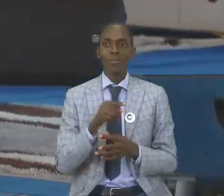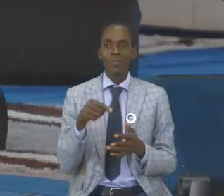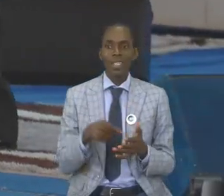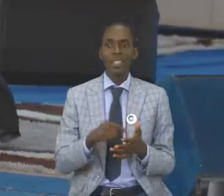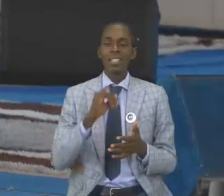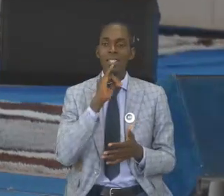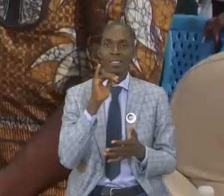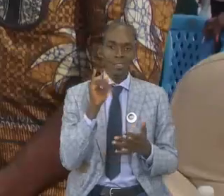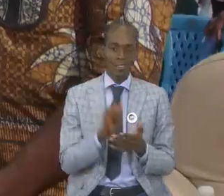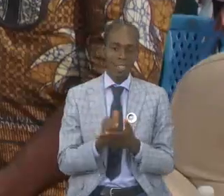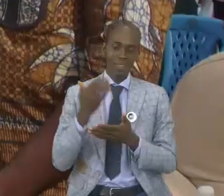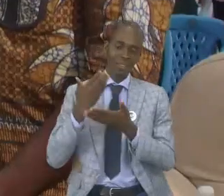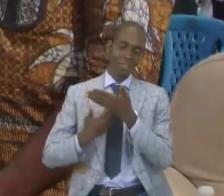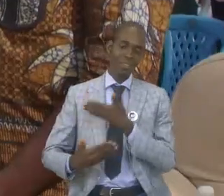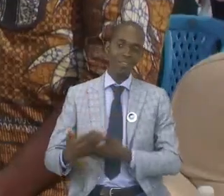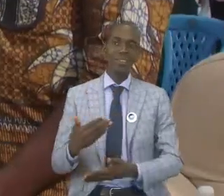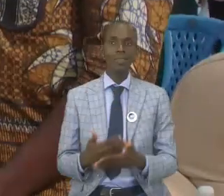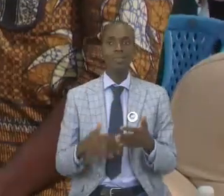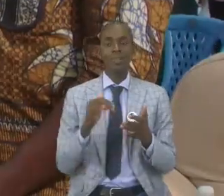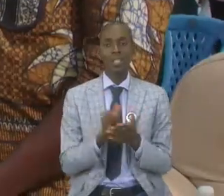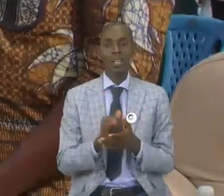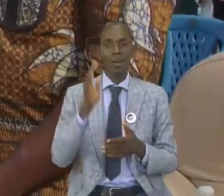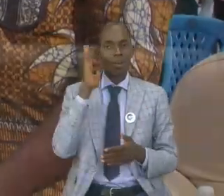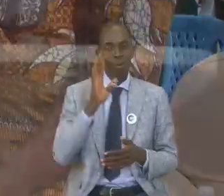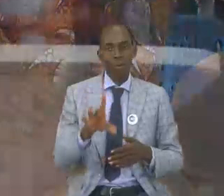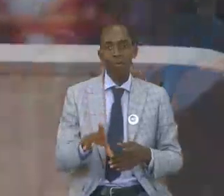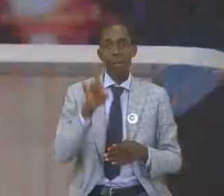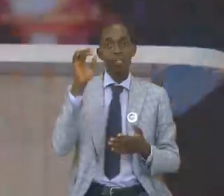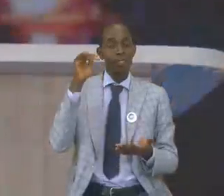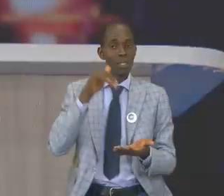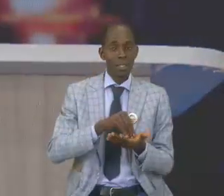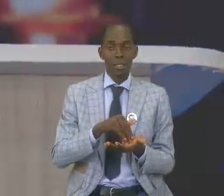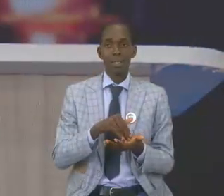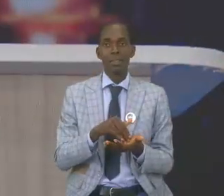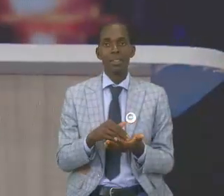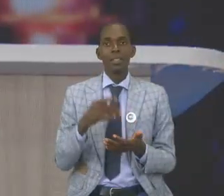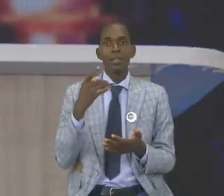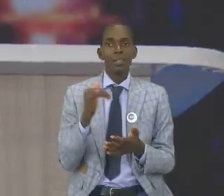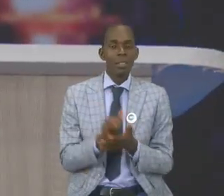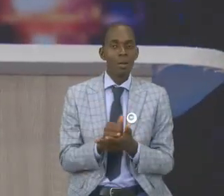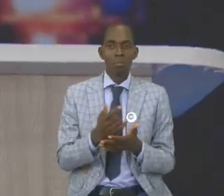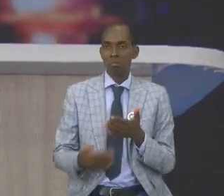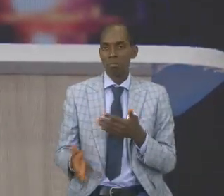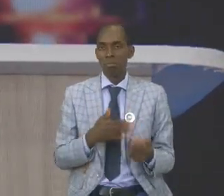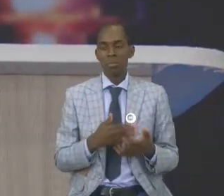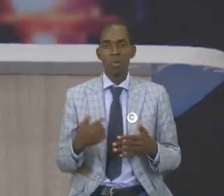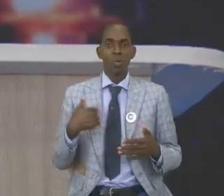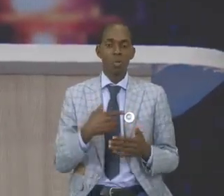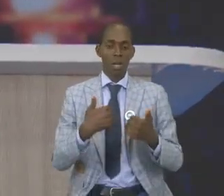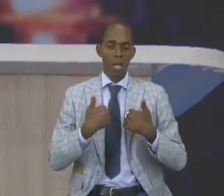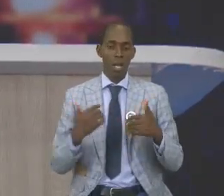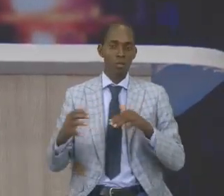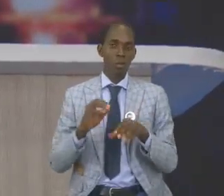that generation that will rediscover again that whatever we have done in the past,